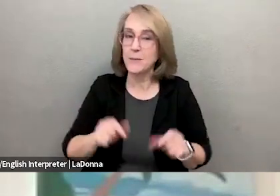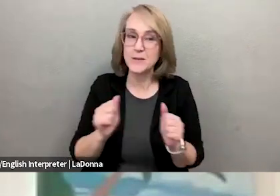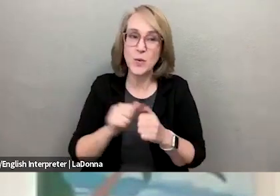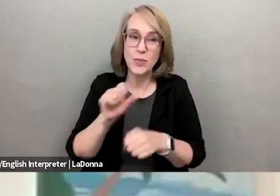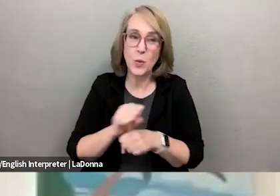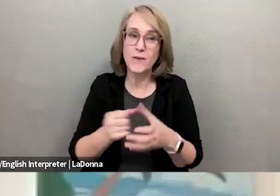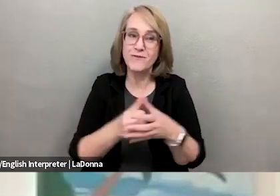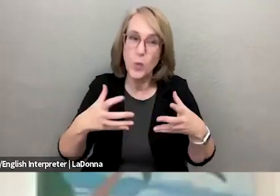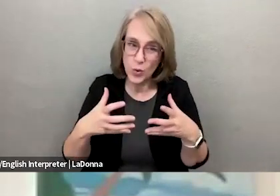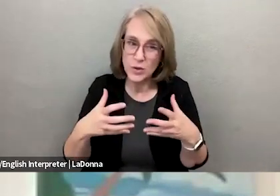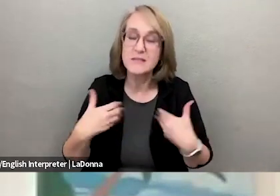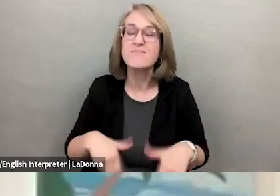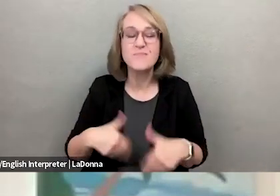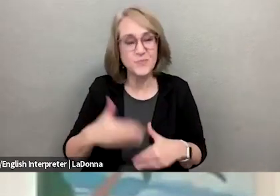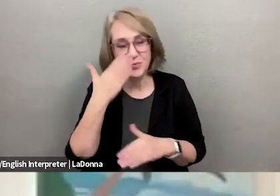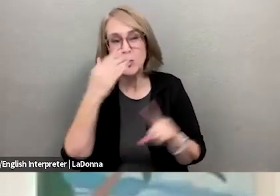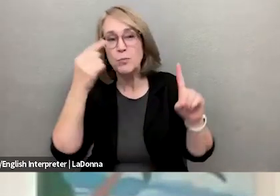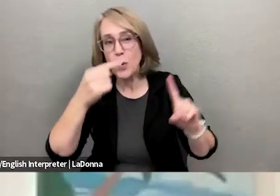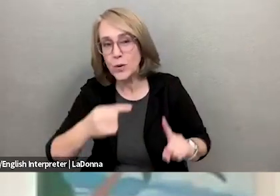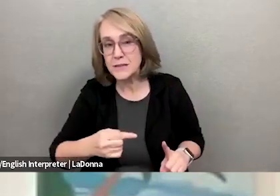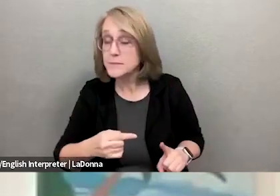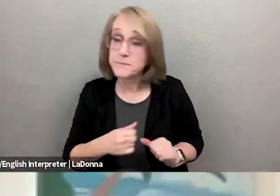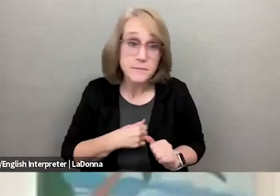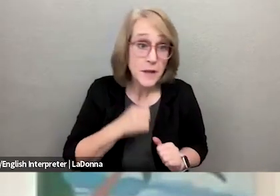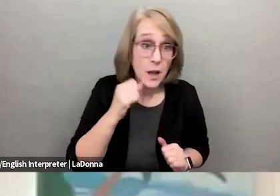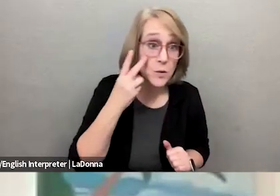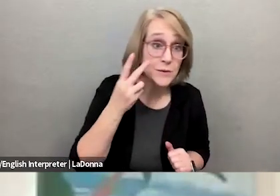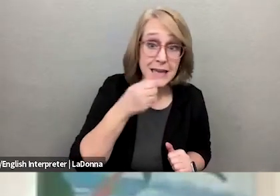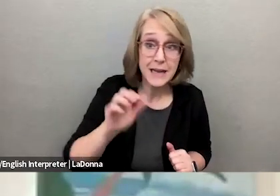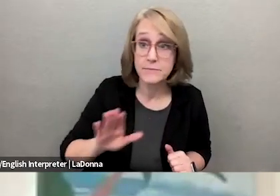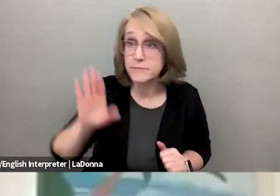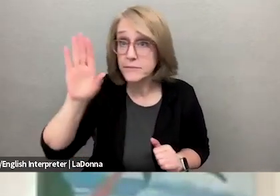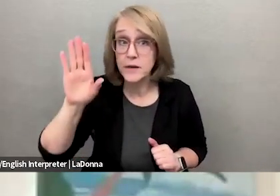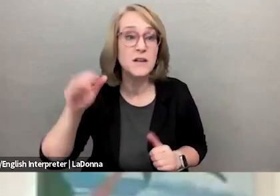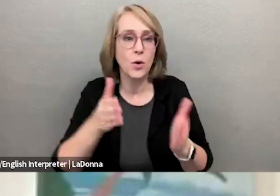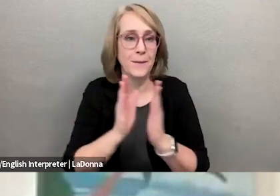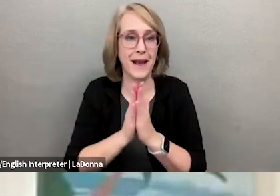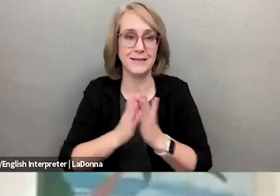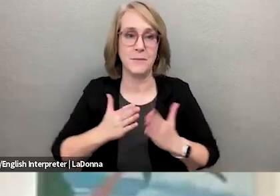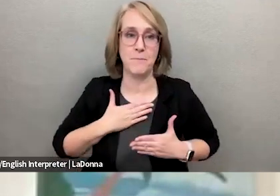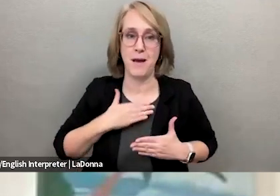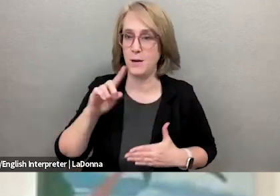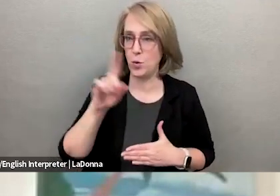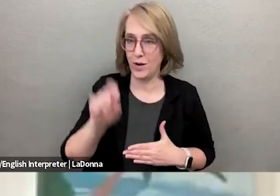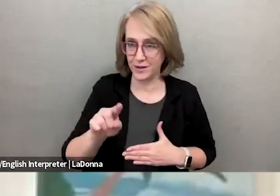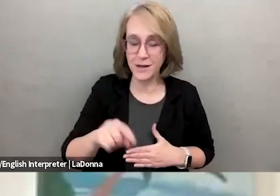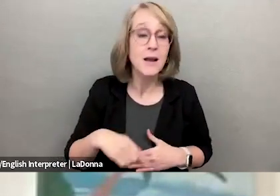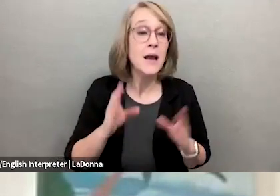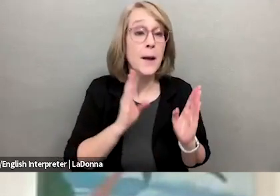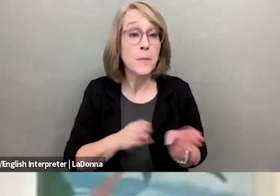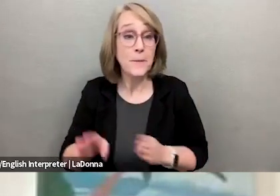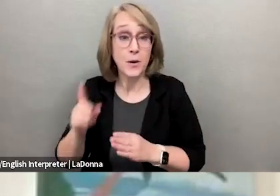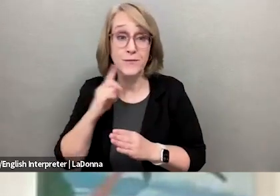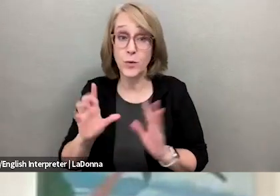So those are great points. I don't see any hands raised right now, so I'm going to ask my question. In preparing for the meeting, there was a